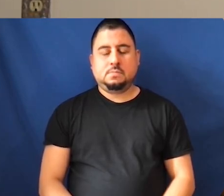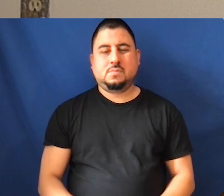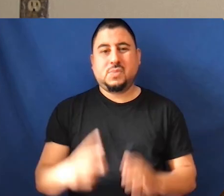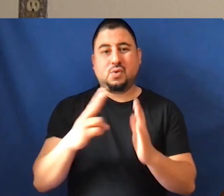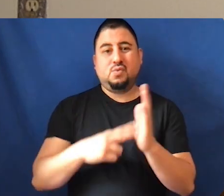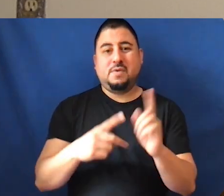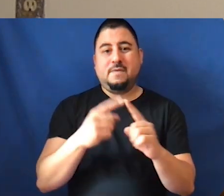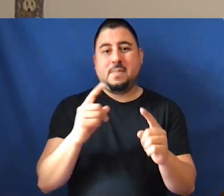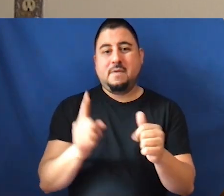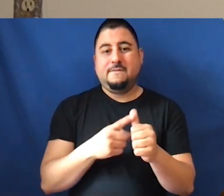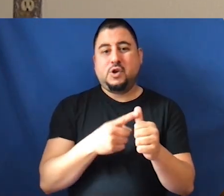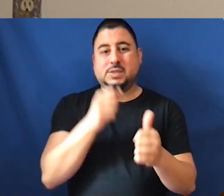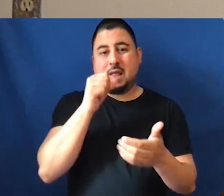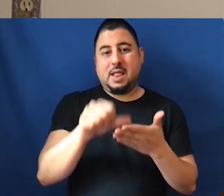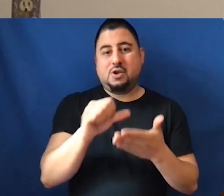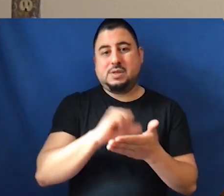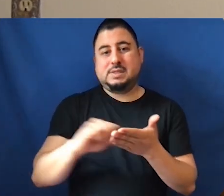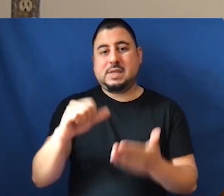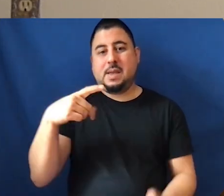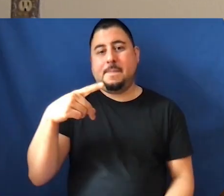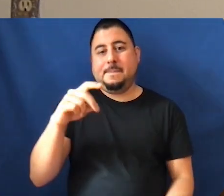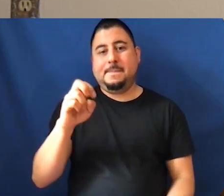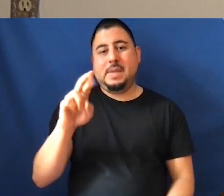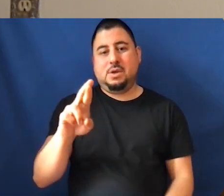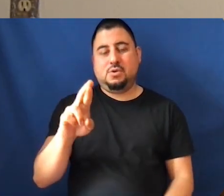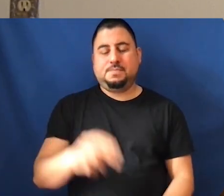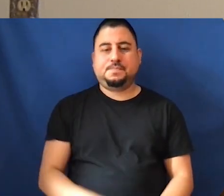A reading from the first letter of St. Peter.